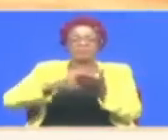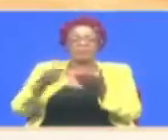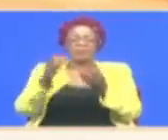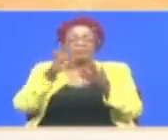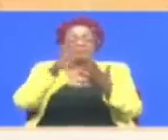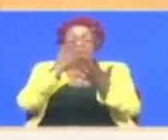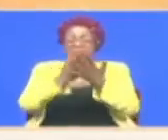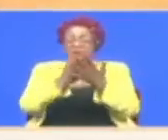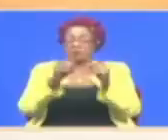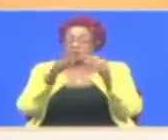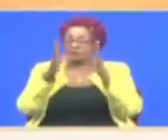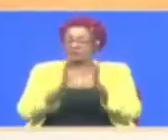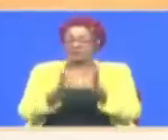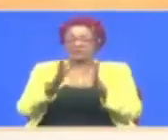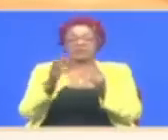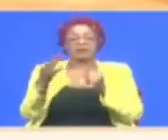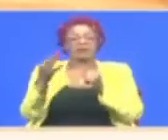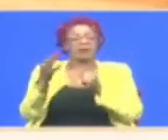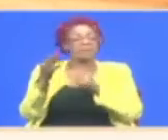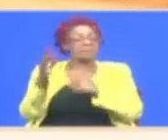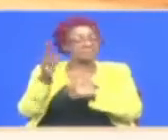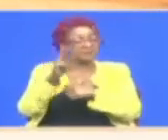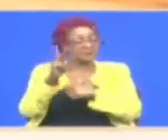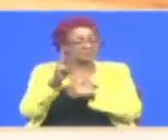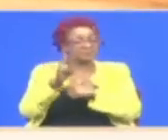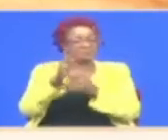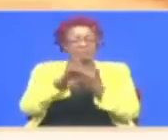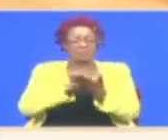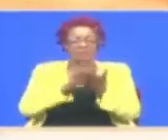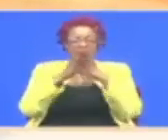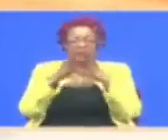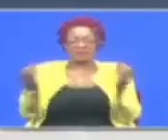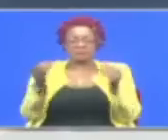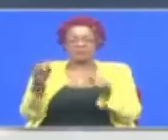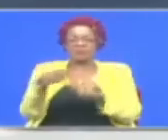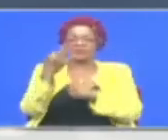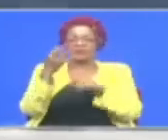Kamiti, dating months before the escape of the three prisoners.